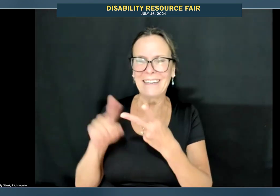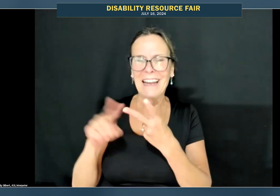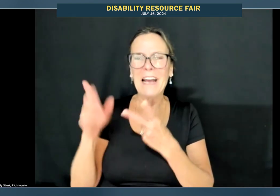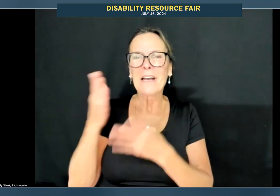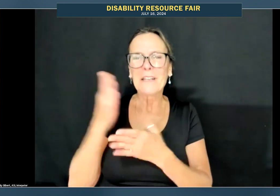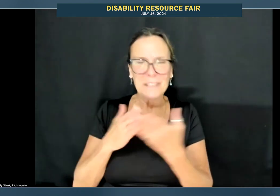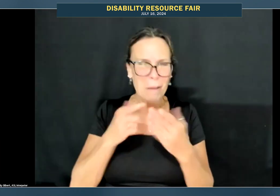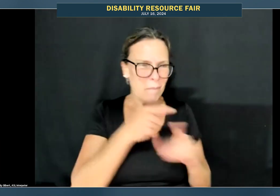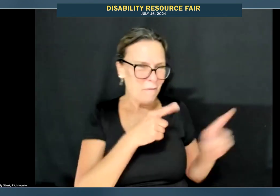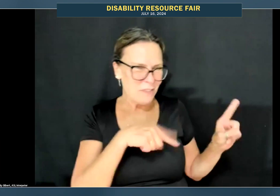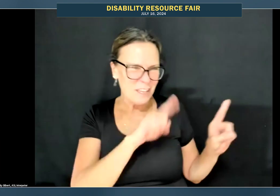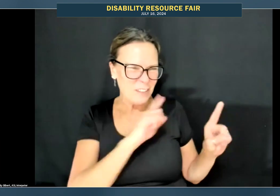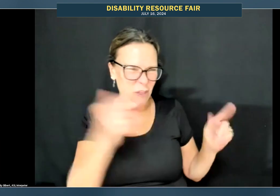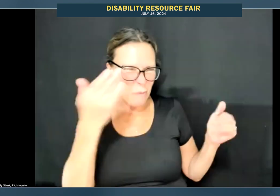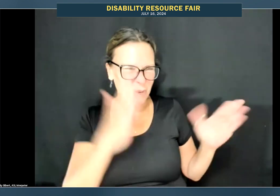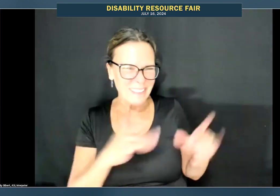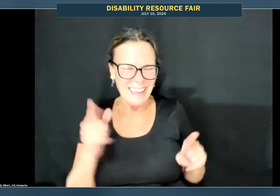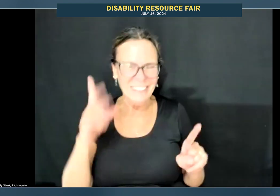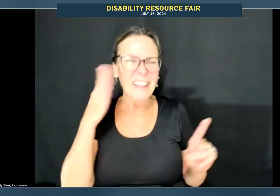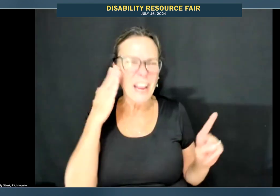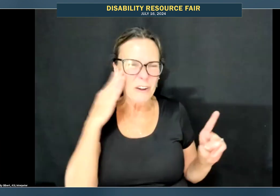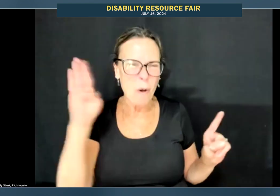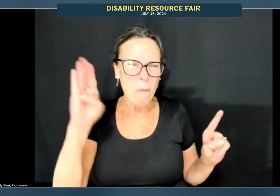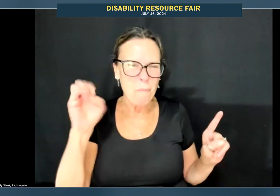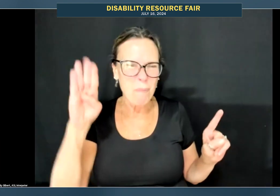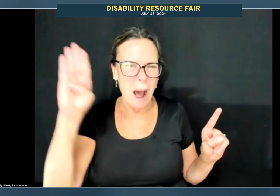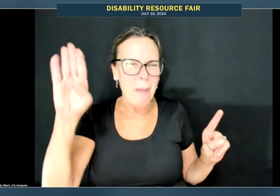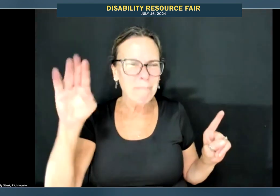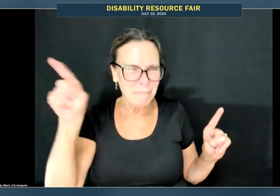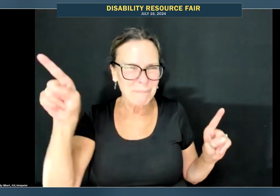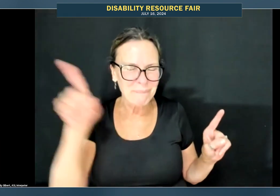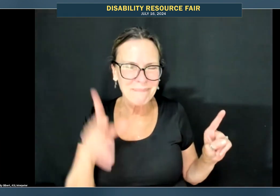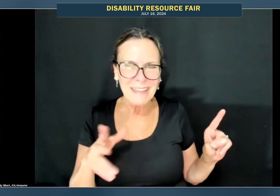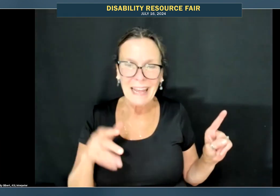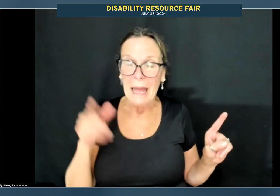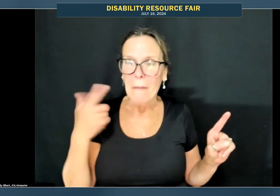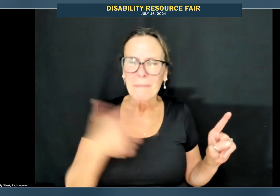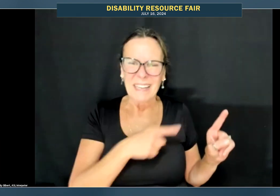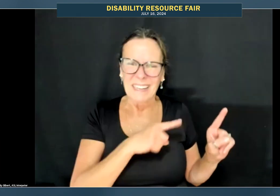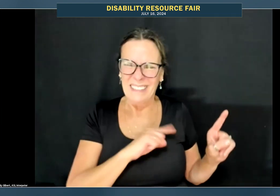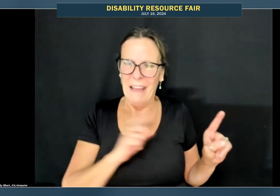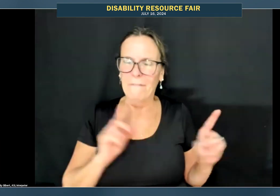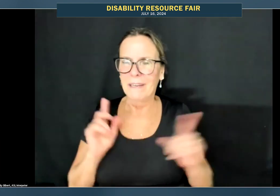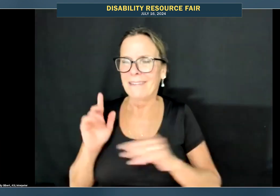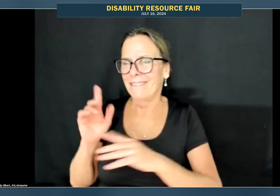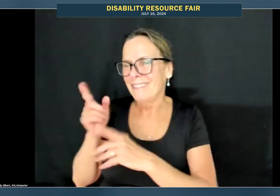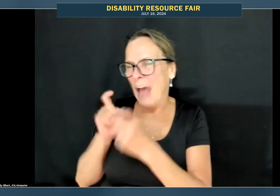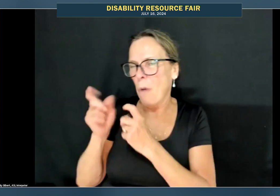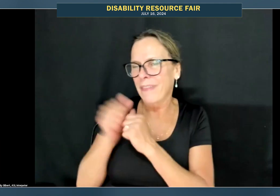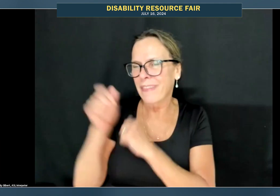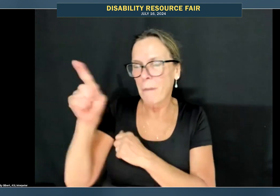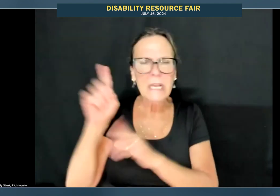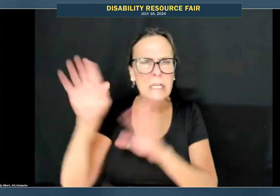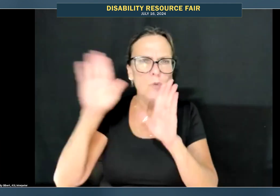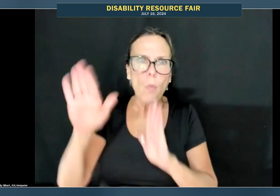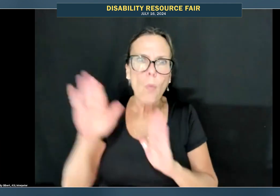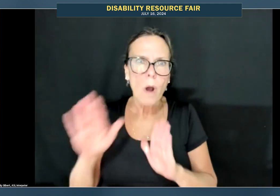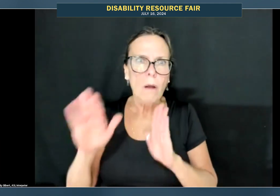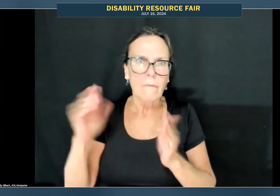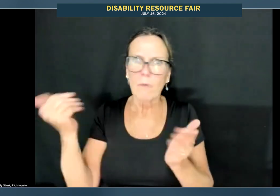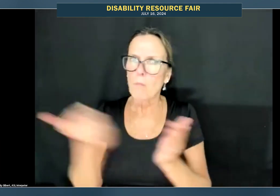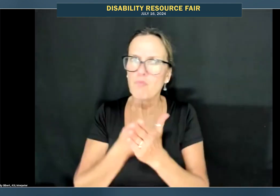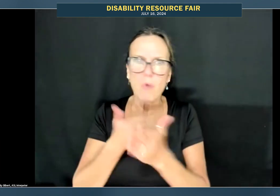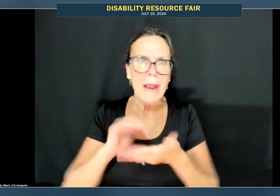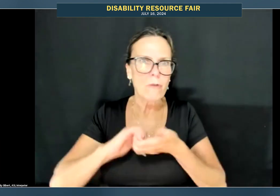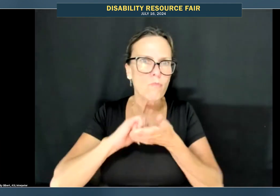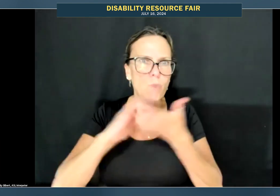is because they've dealt with Bob on different events and so forth. Bob's been wonderful. He's a brand new partner in this